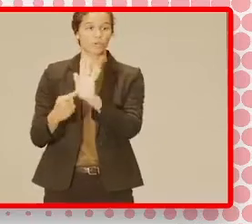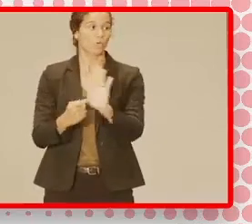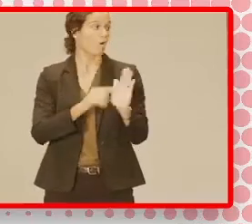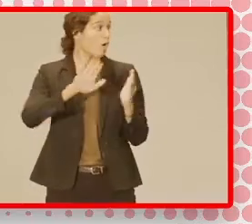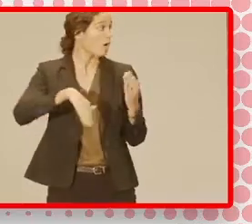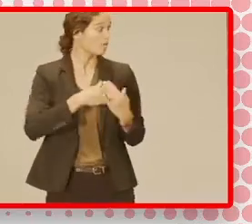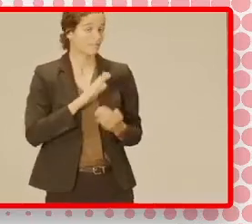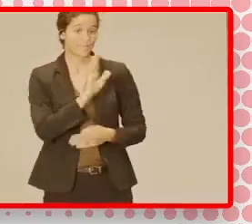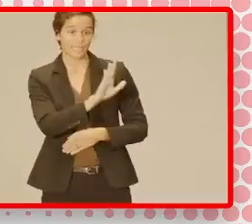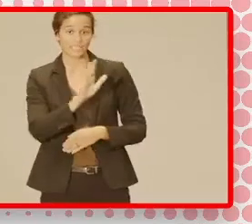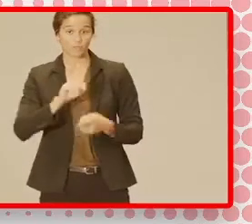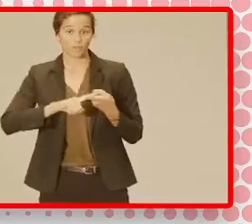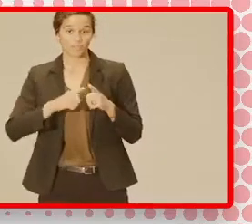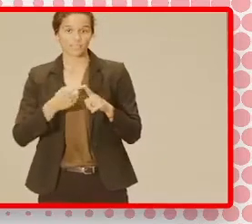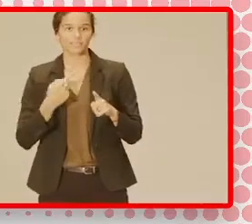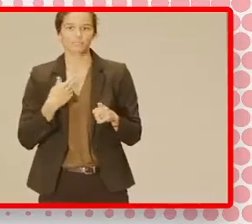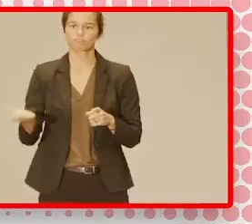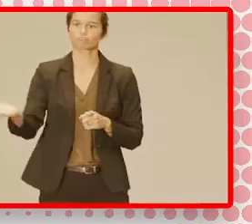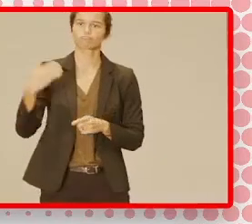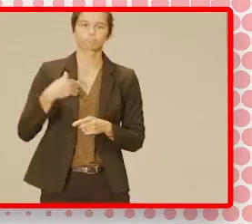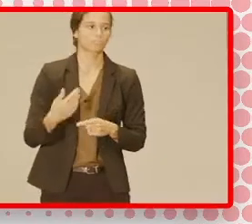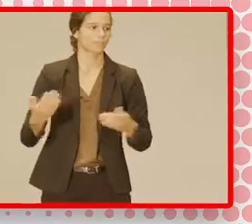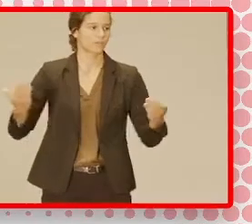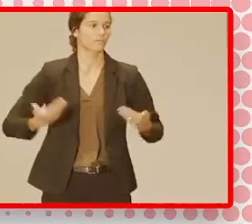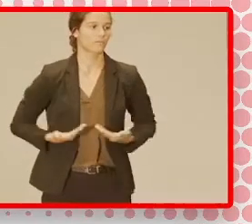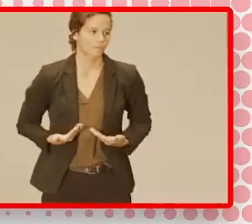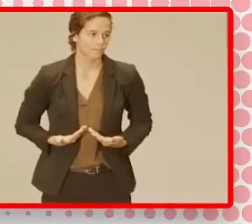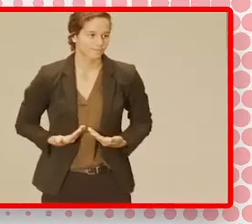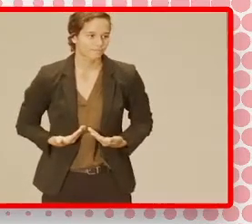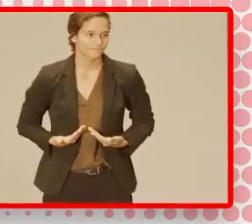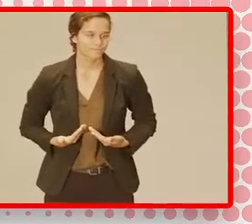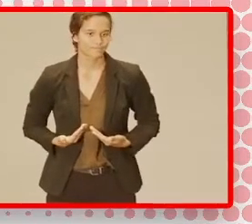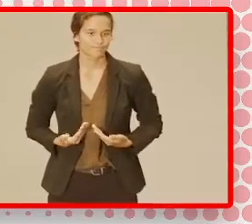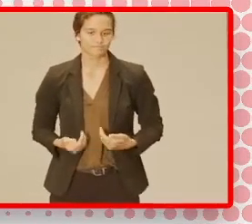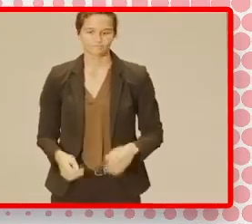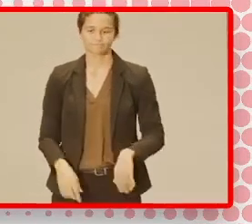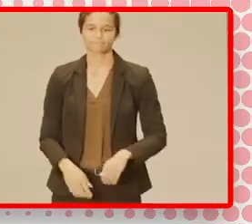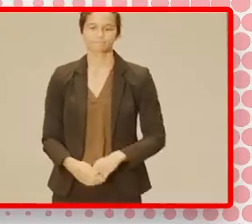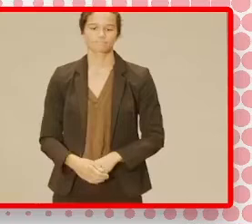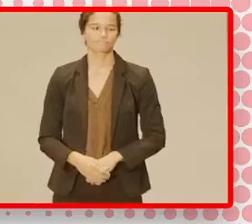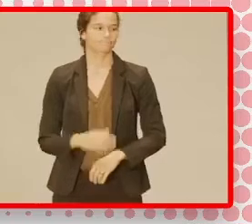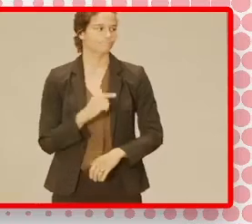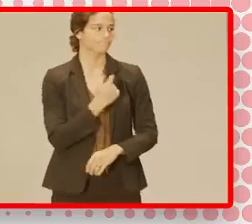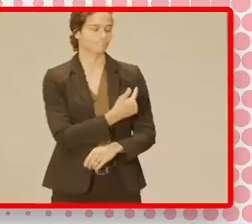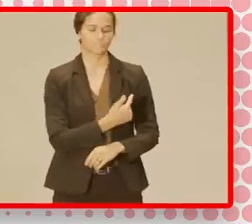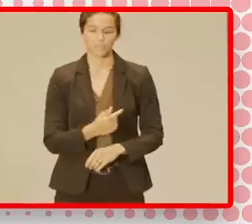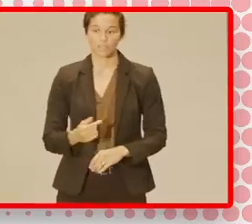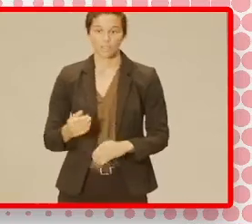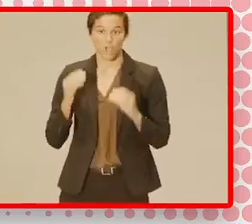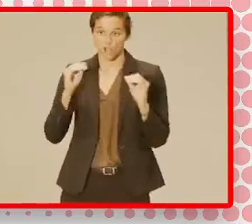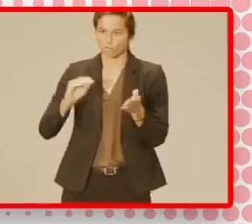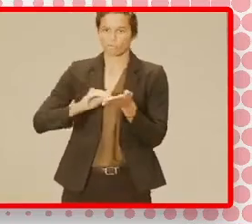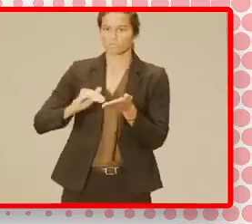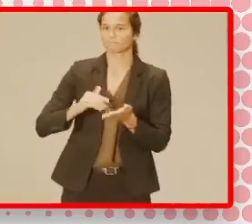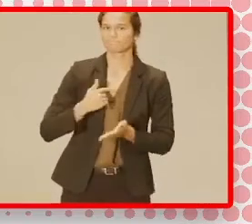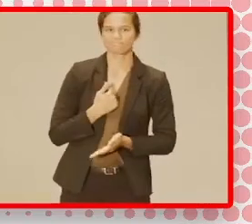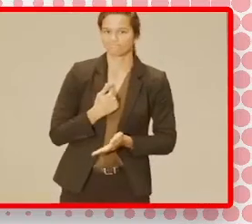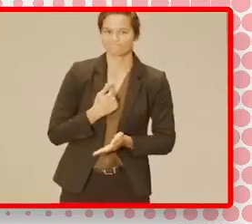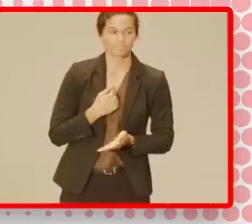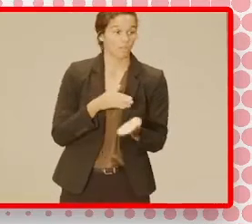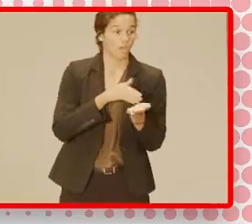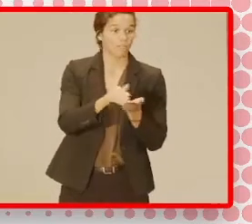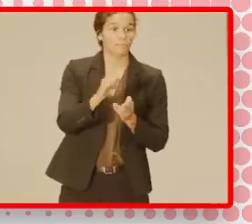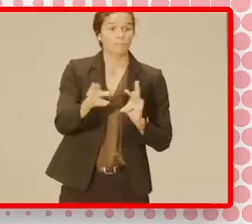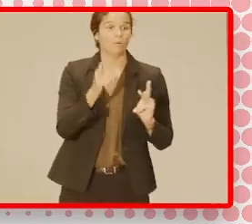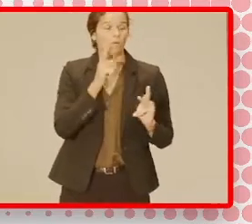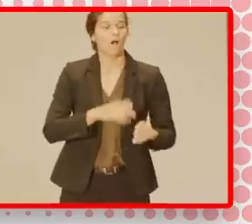No excuses. I could use my obstacles as an excuse. I don't